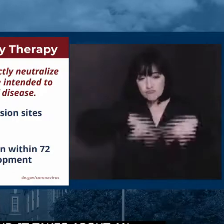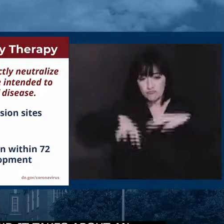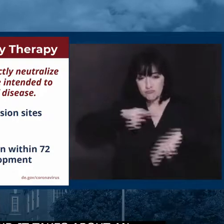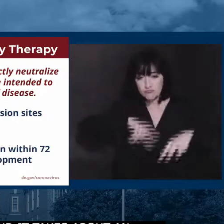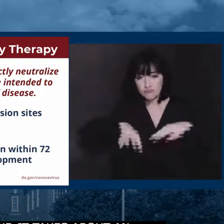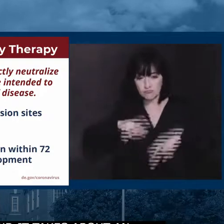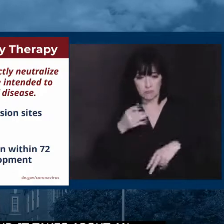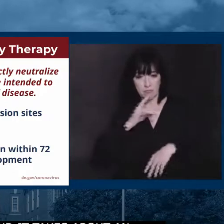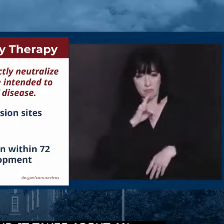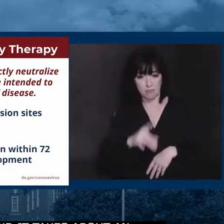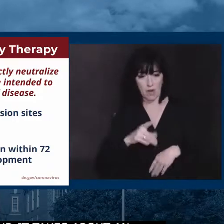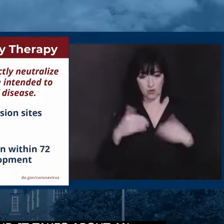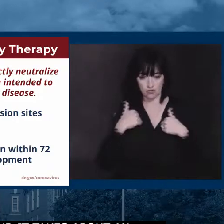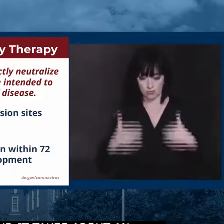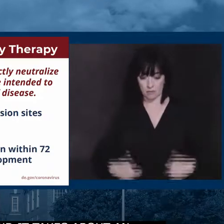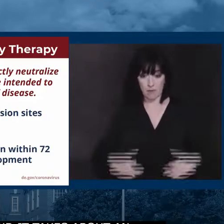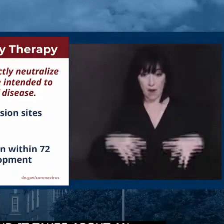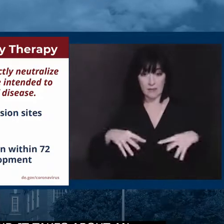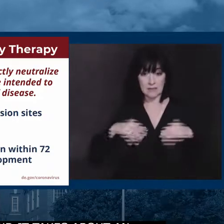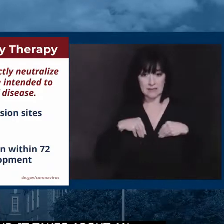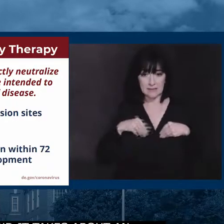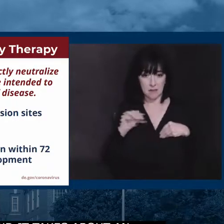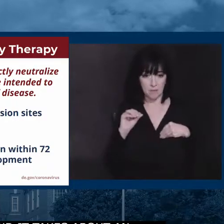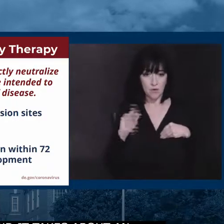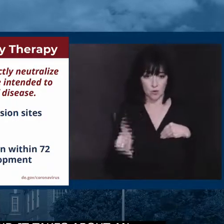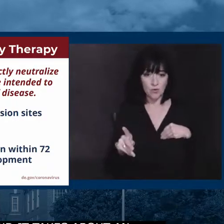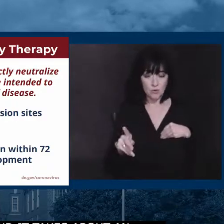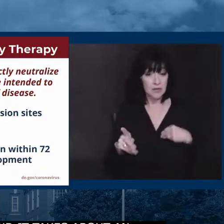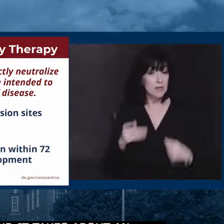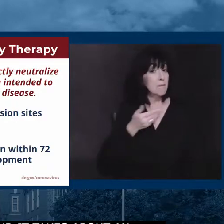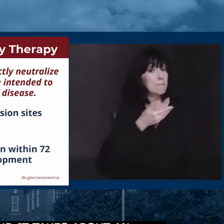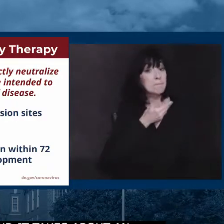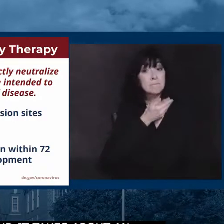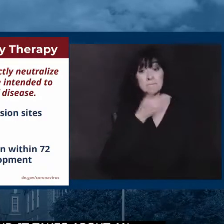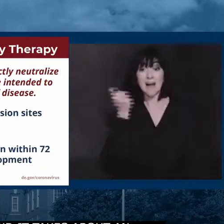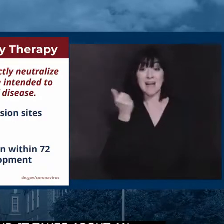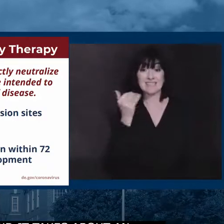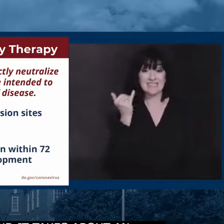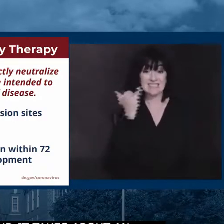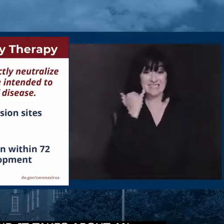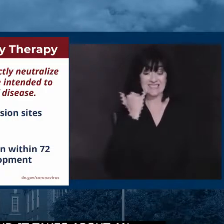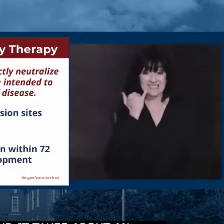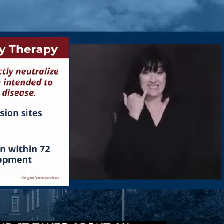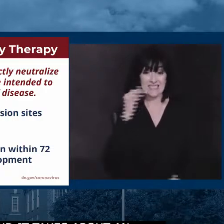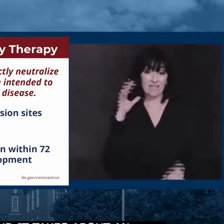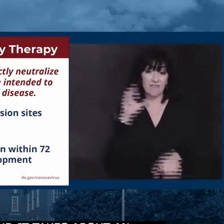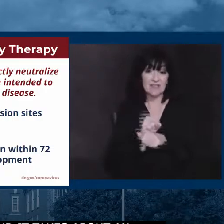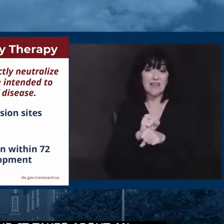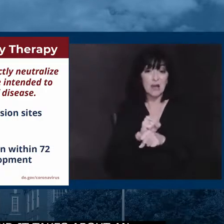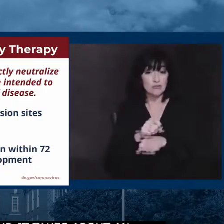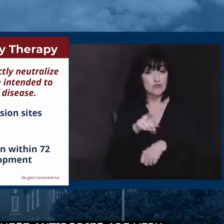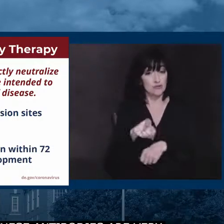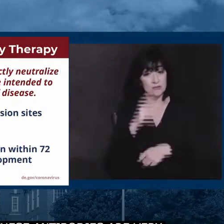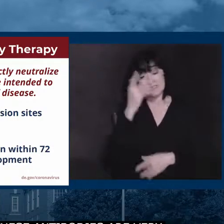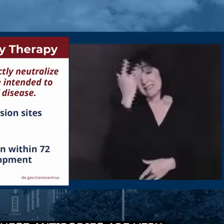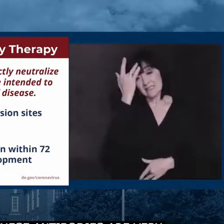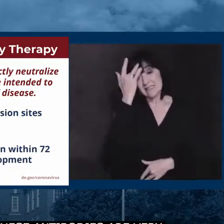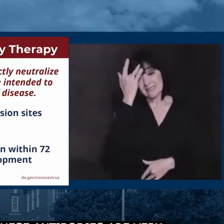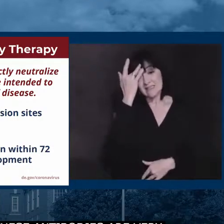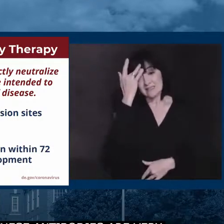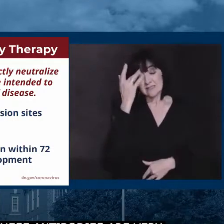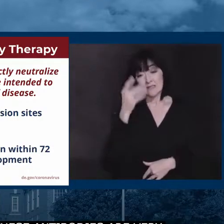mentioned, they are most effective when they're given early. So ideally, they be given within 72 hours